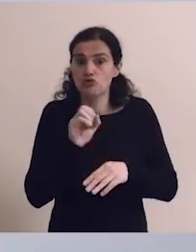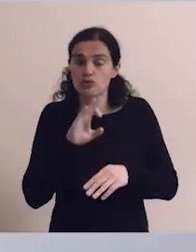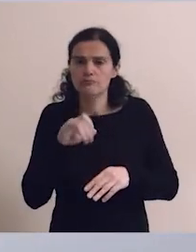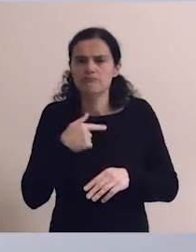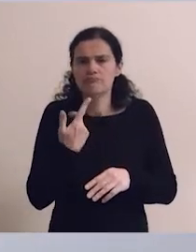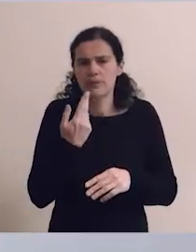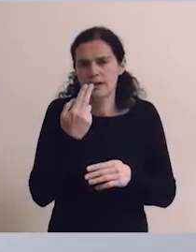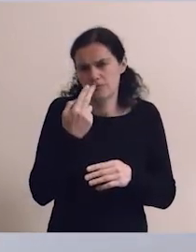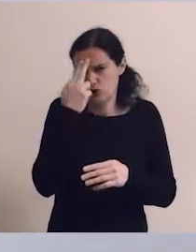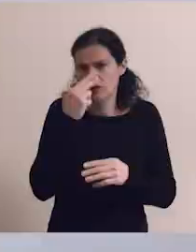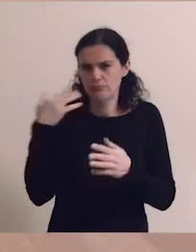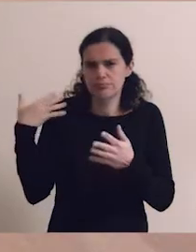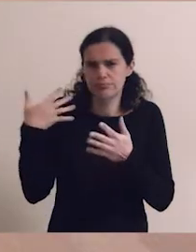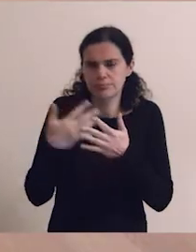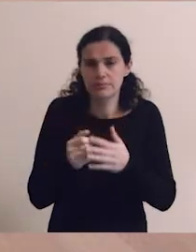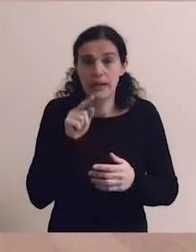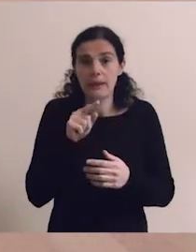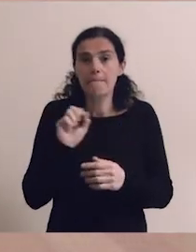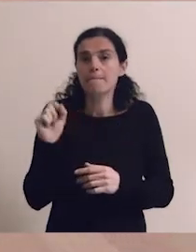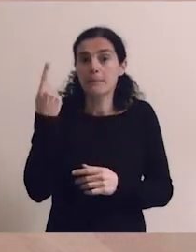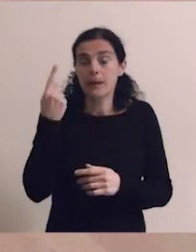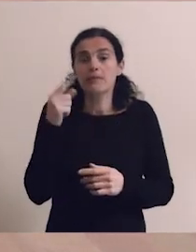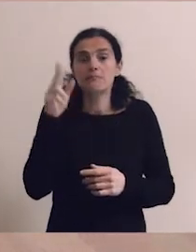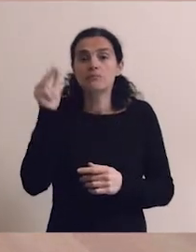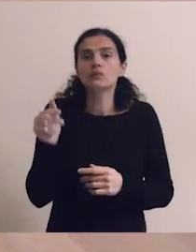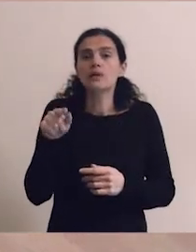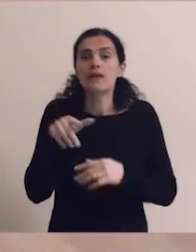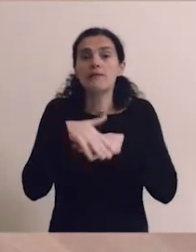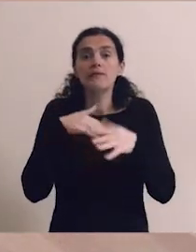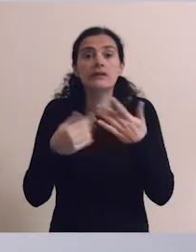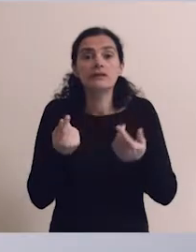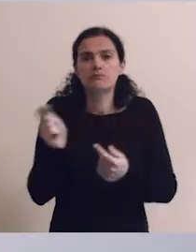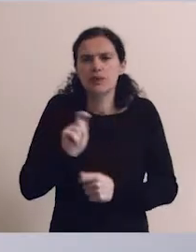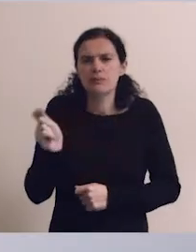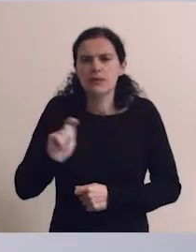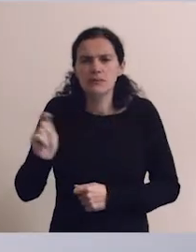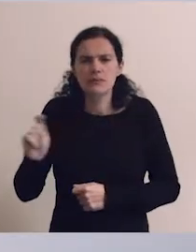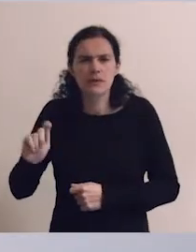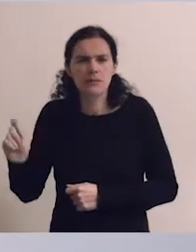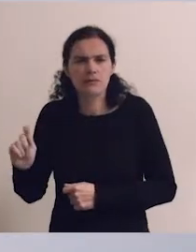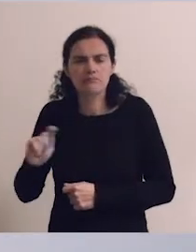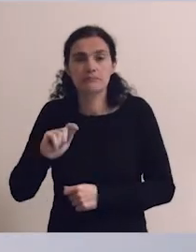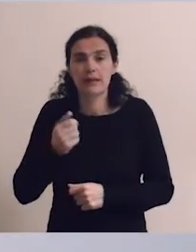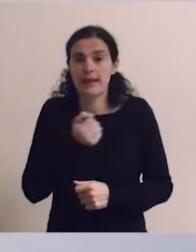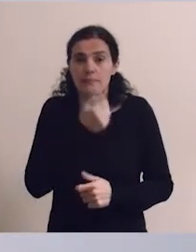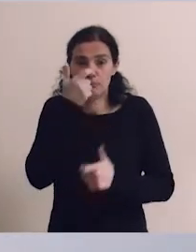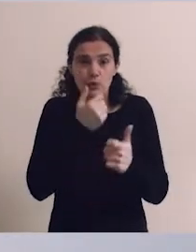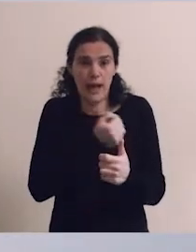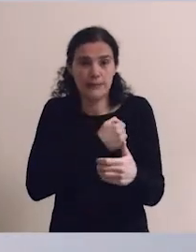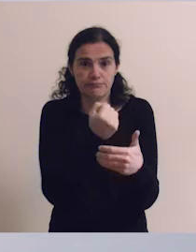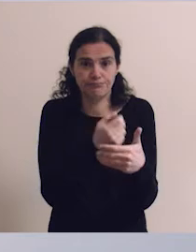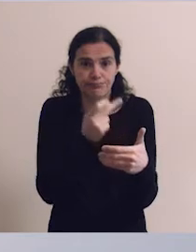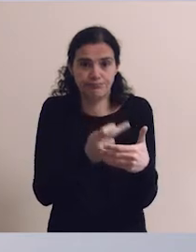and very layered history. First, it's a painting that she has produced during the months and months